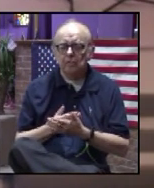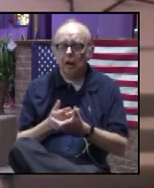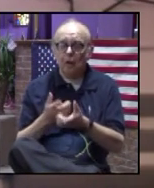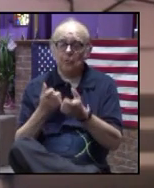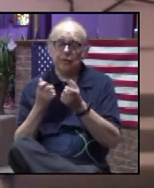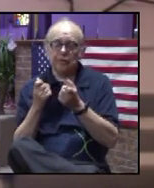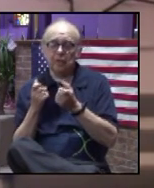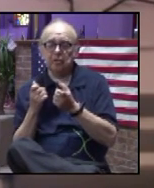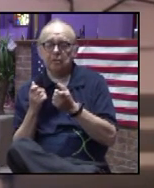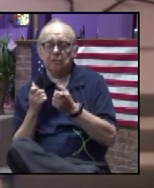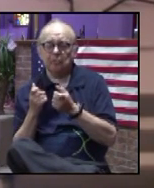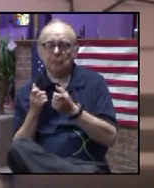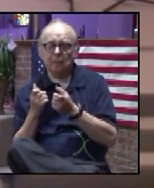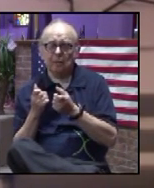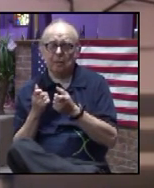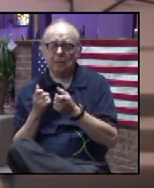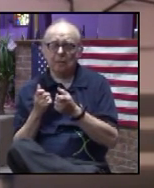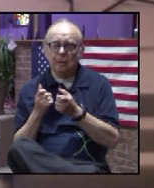sudden,